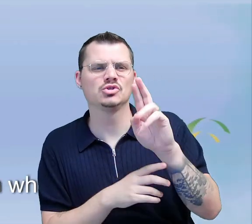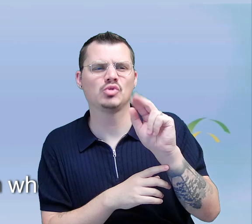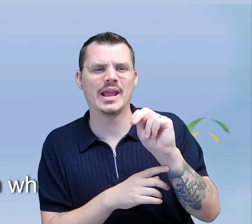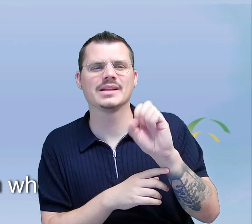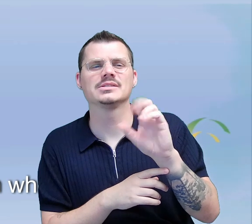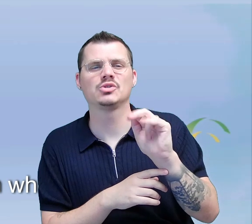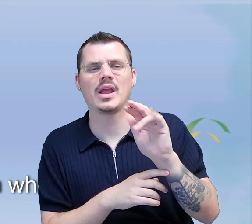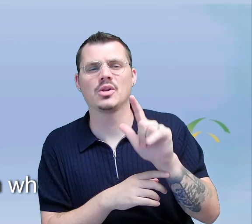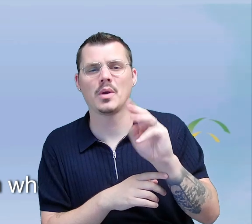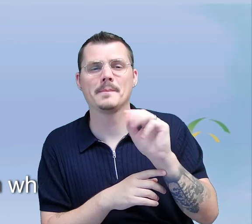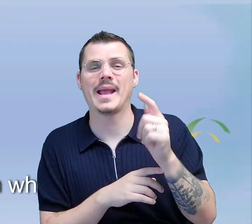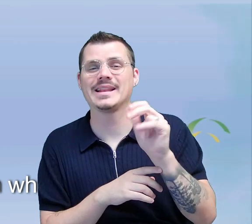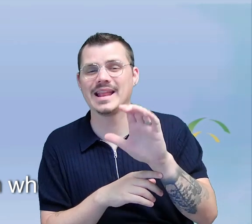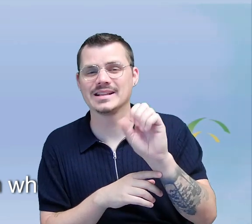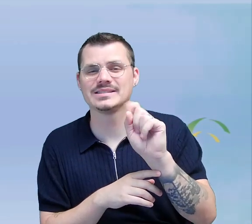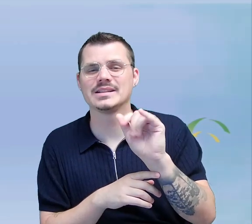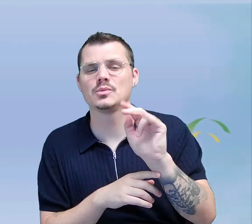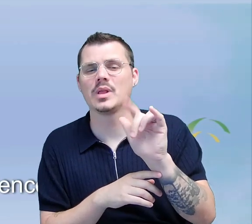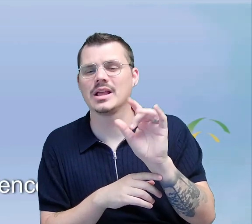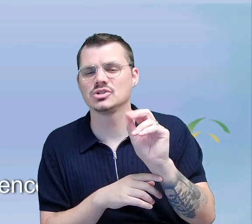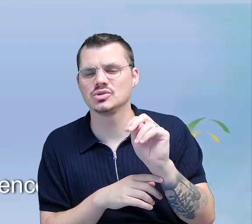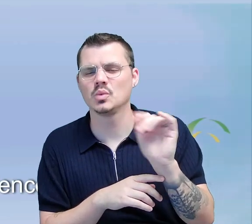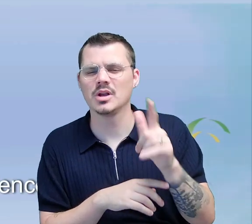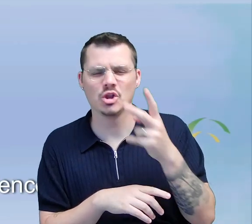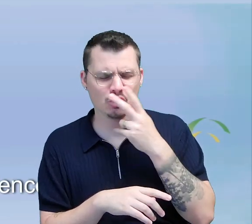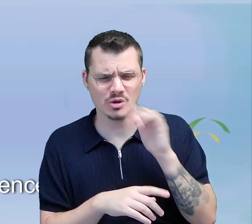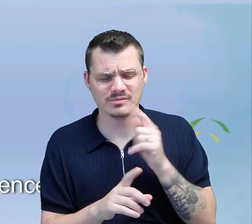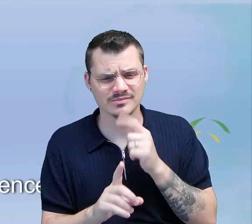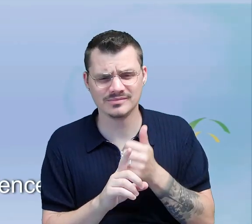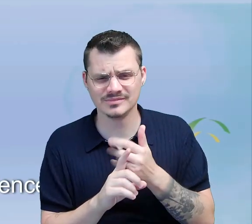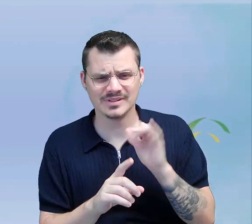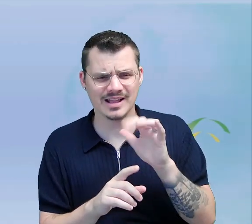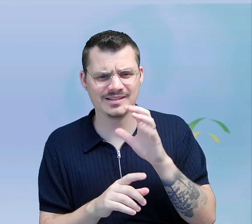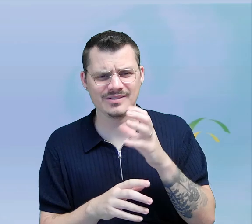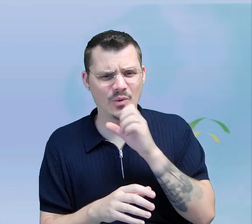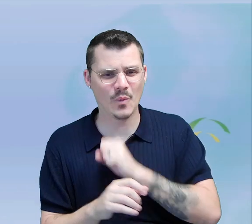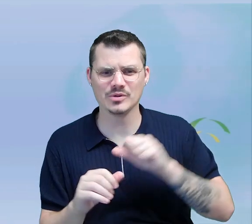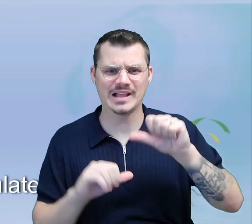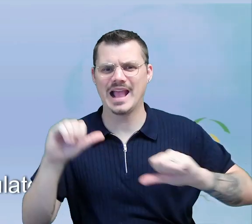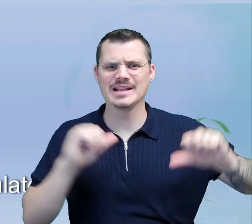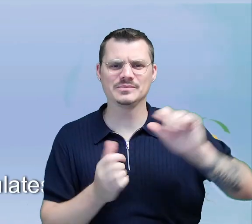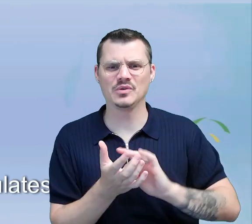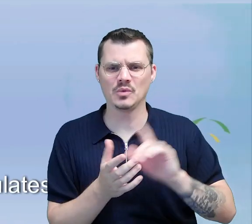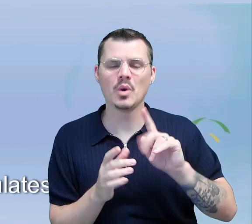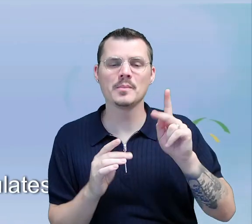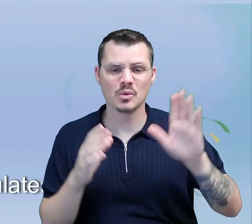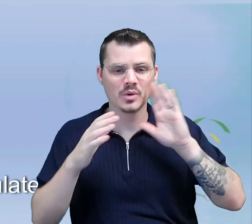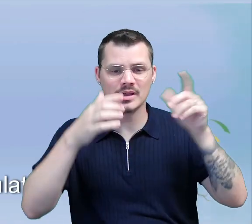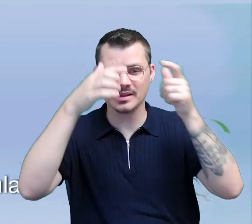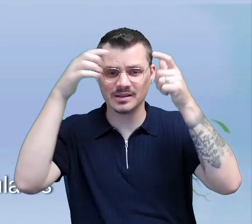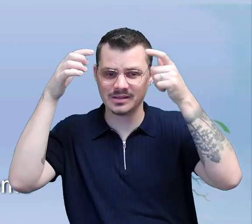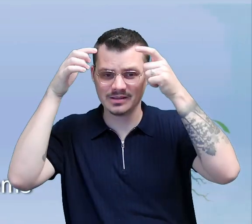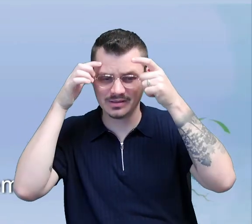transcranial magnetic stimulation, where it looks like something from an old science fiction movie, where people get a headset